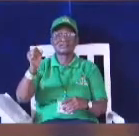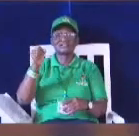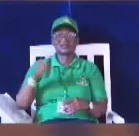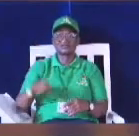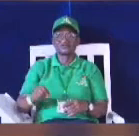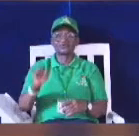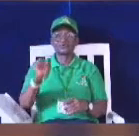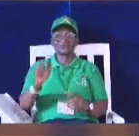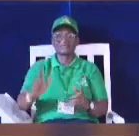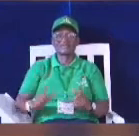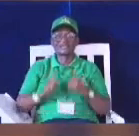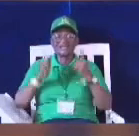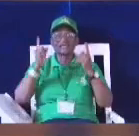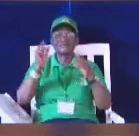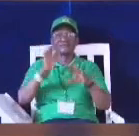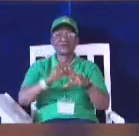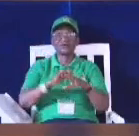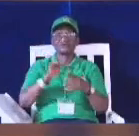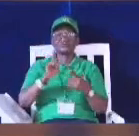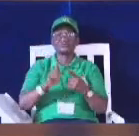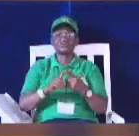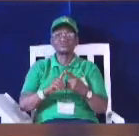should live unto